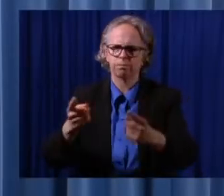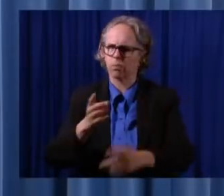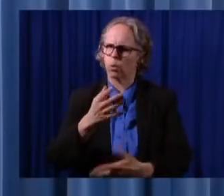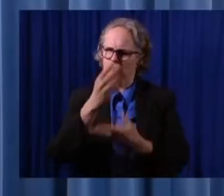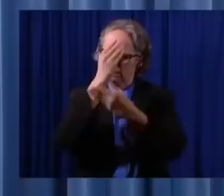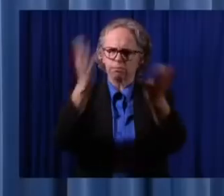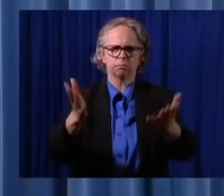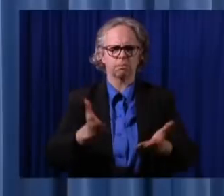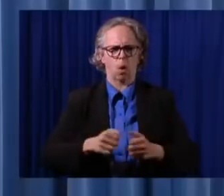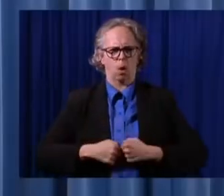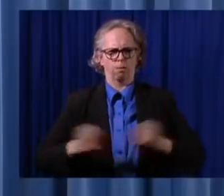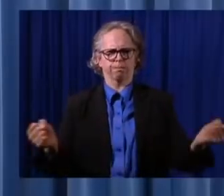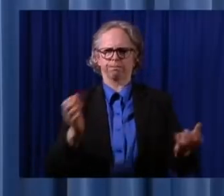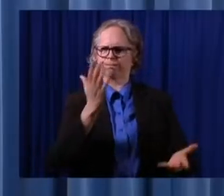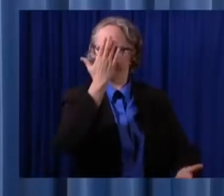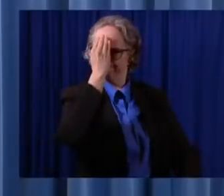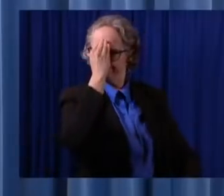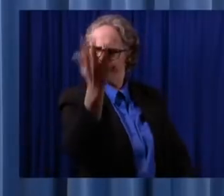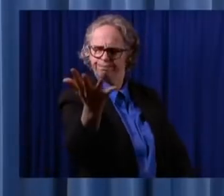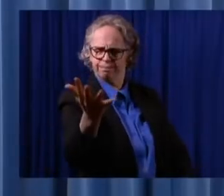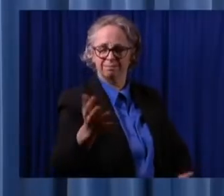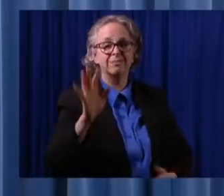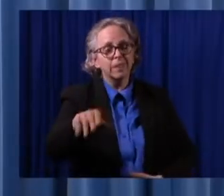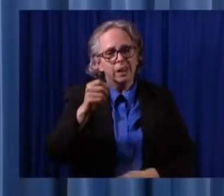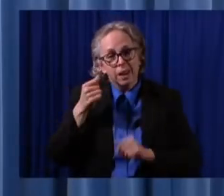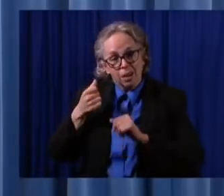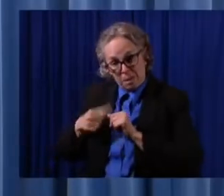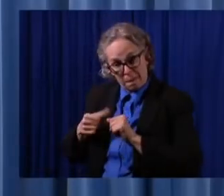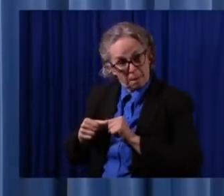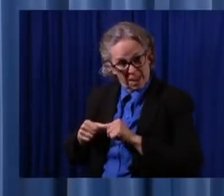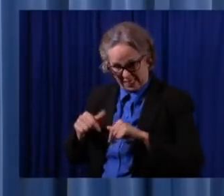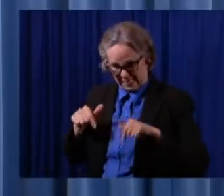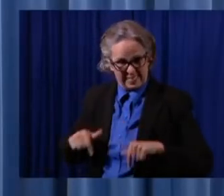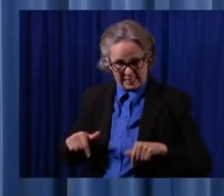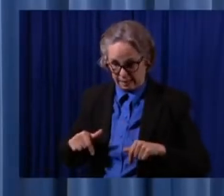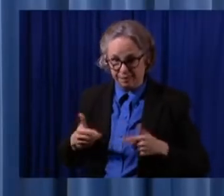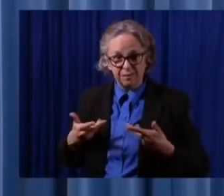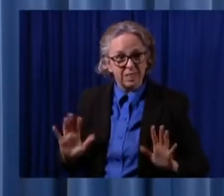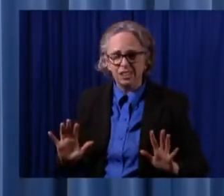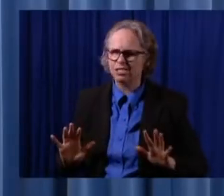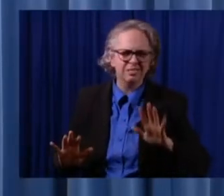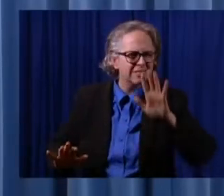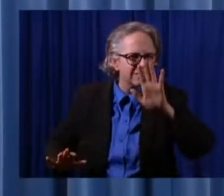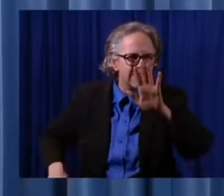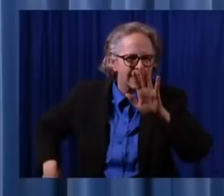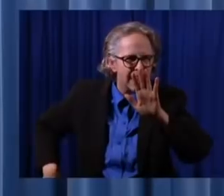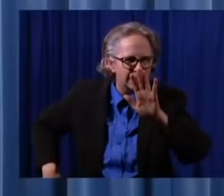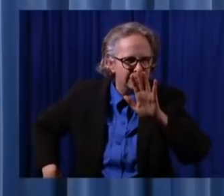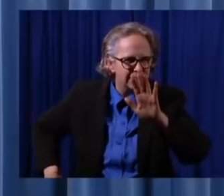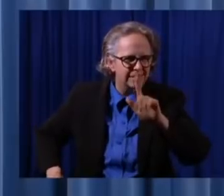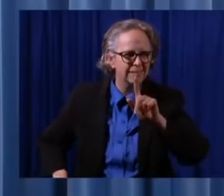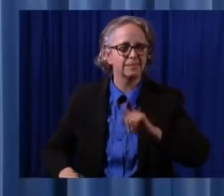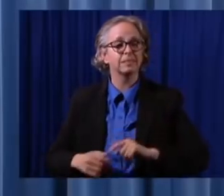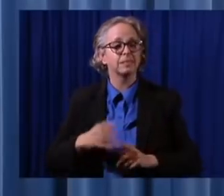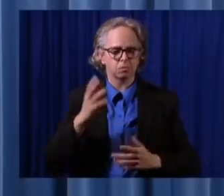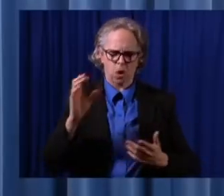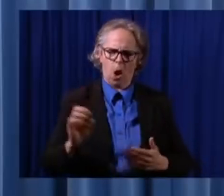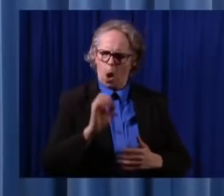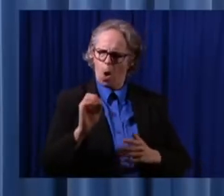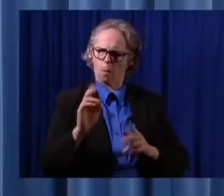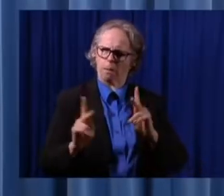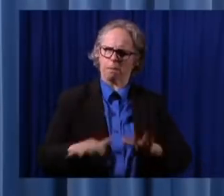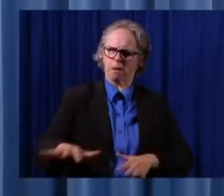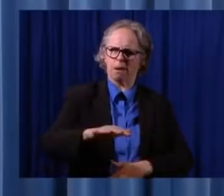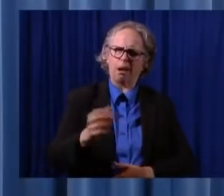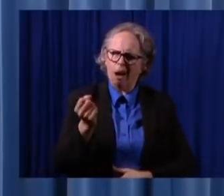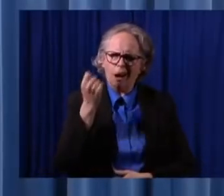We have to be in this for the long run, and Ohioans have done amazingly well. Ohioans stayed